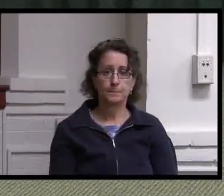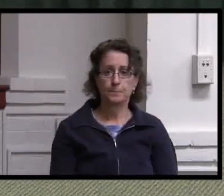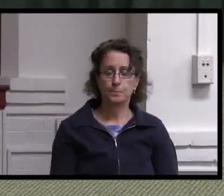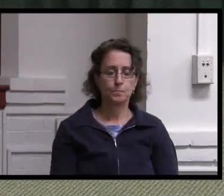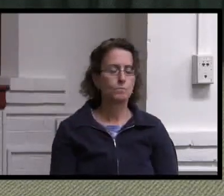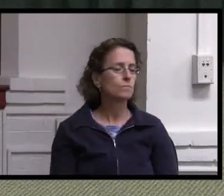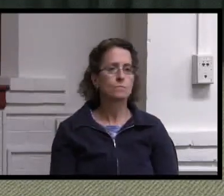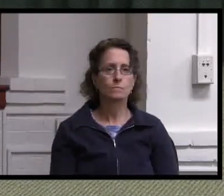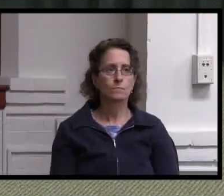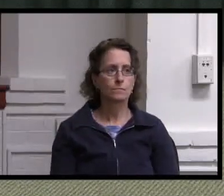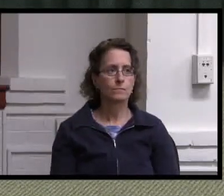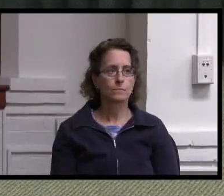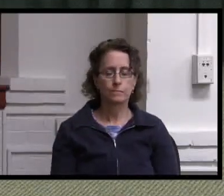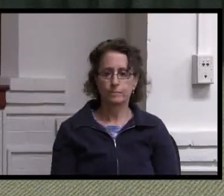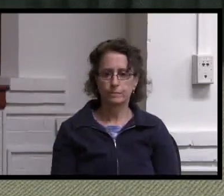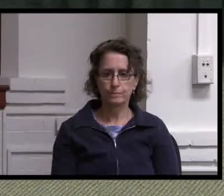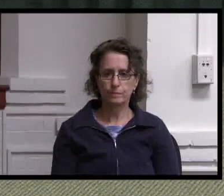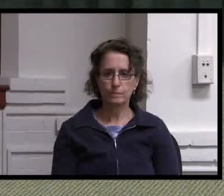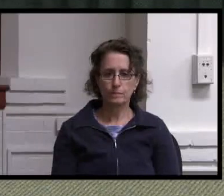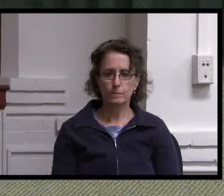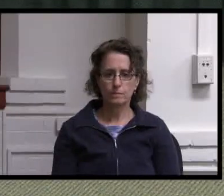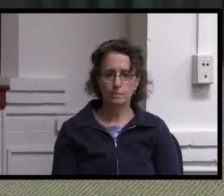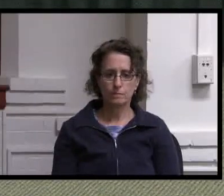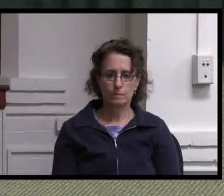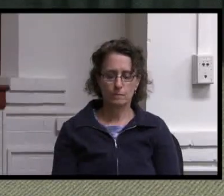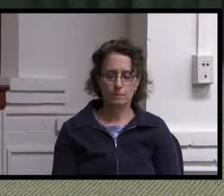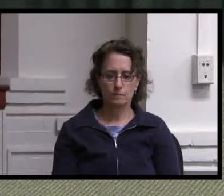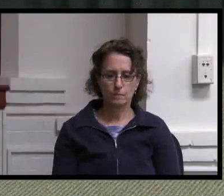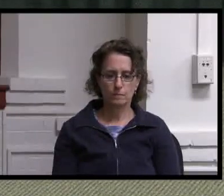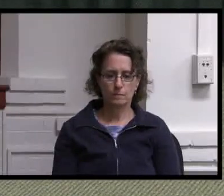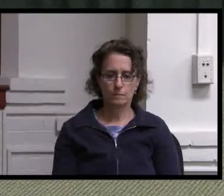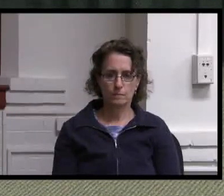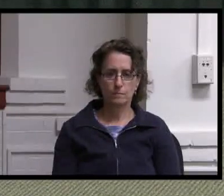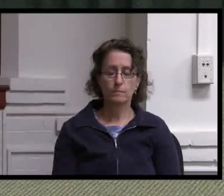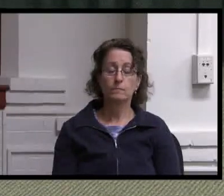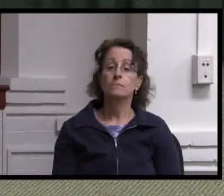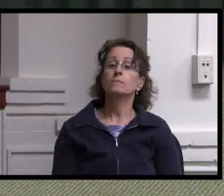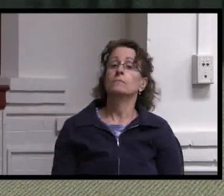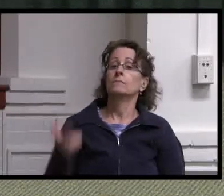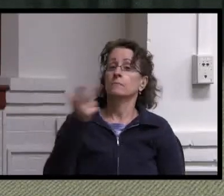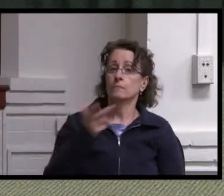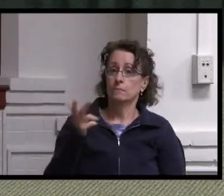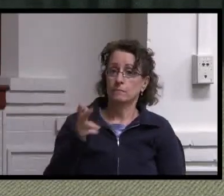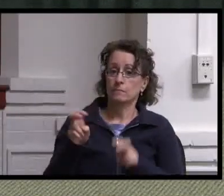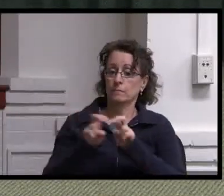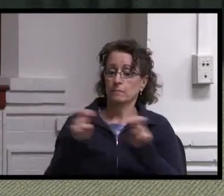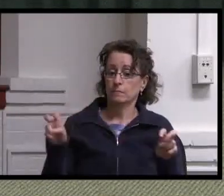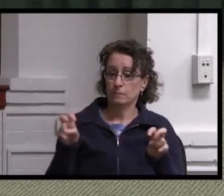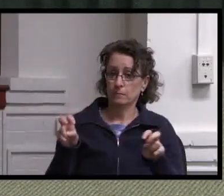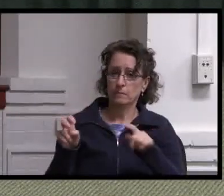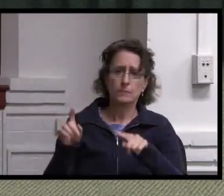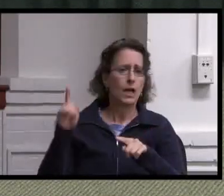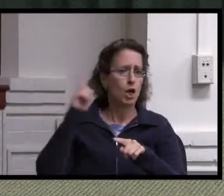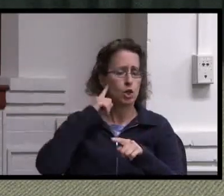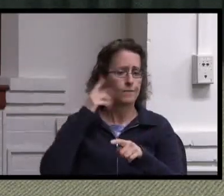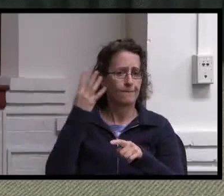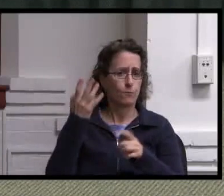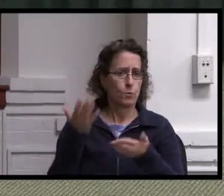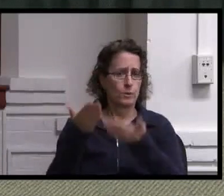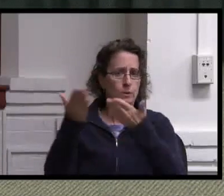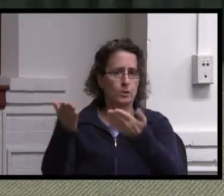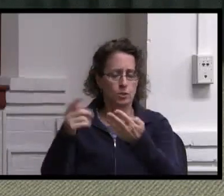All right, I think what I heard from the panel is that there are four suggestions. I thought I'd just run through